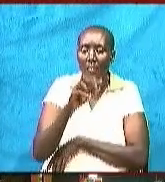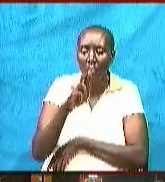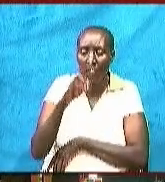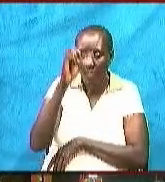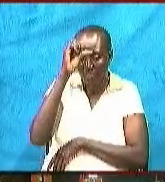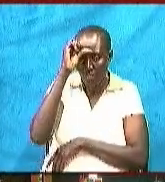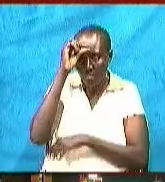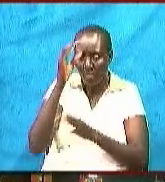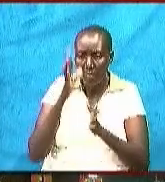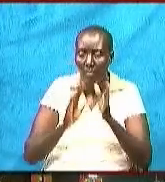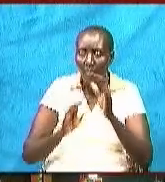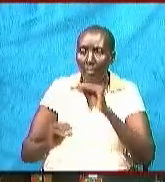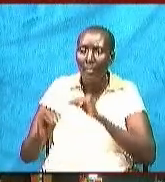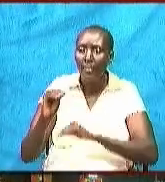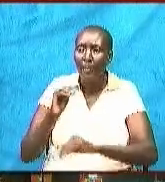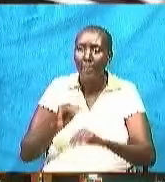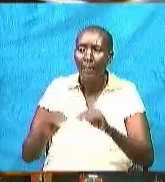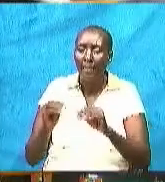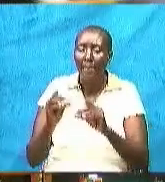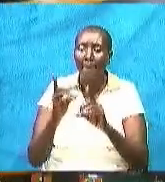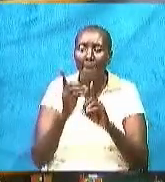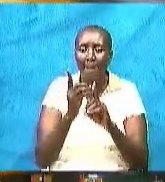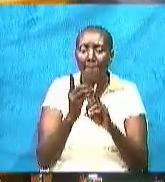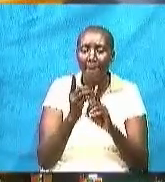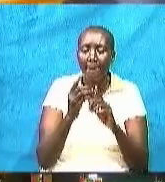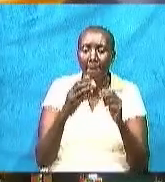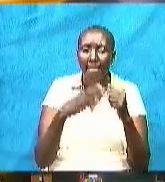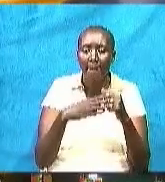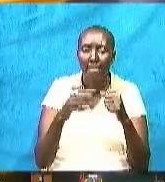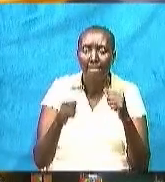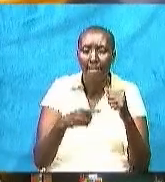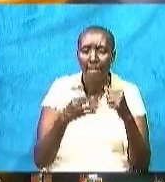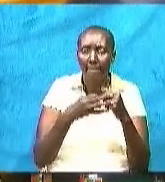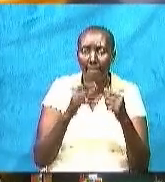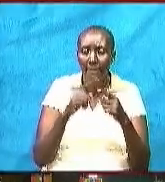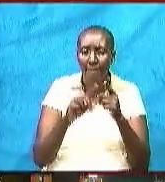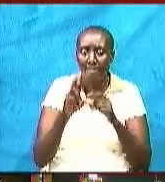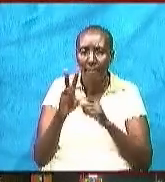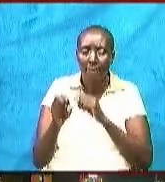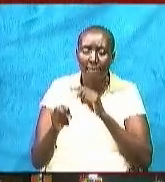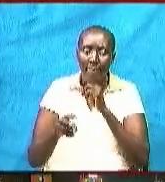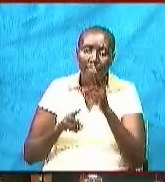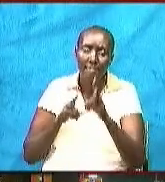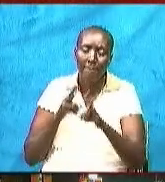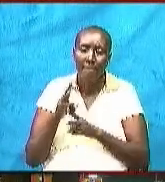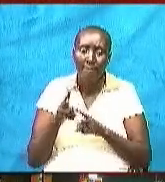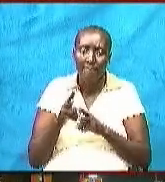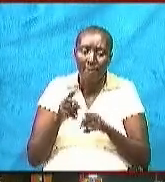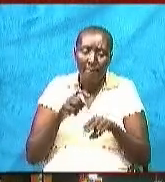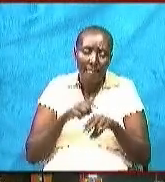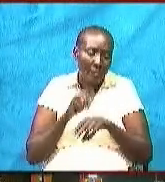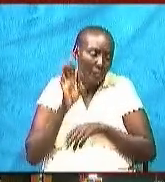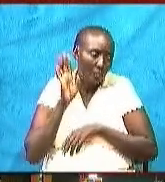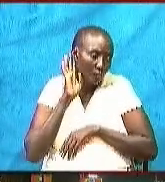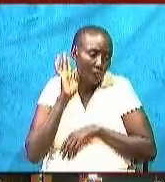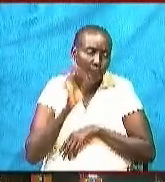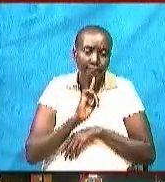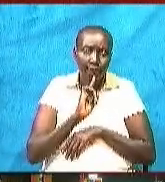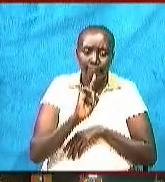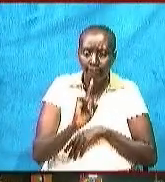governor election held on 9th August 2022. In compliance with the above